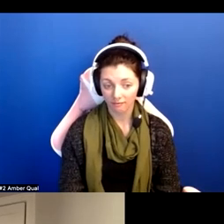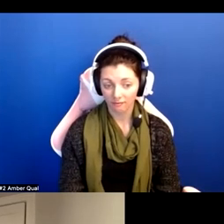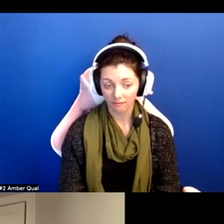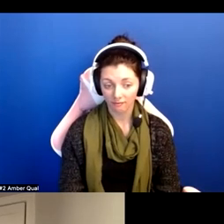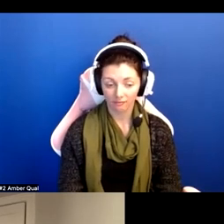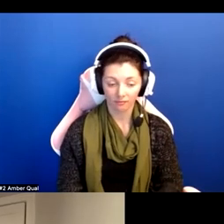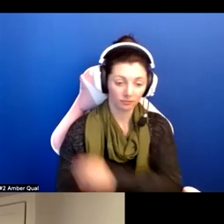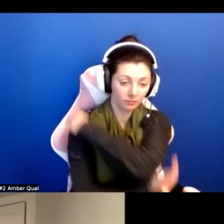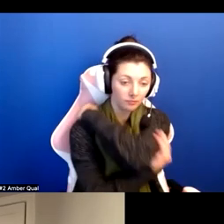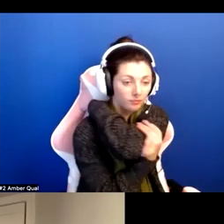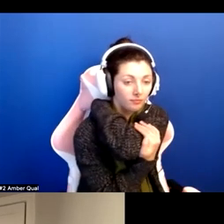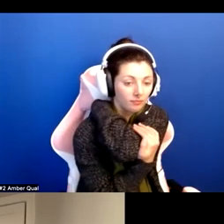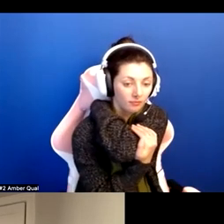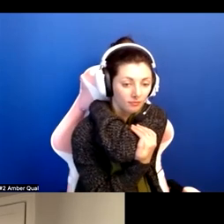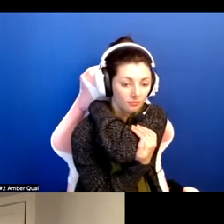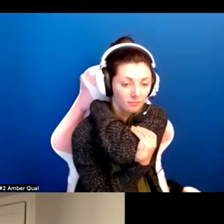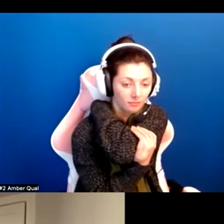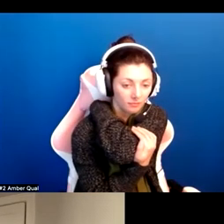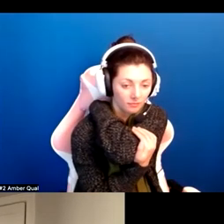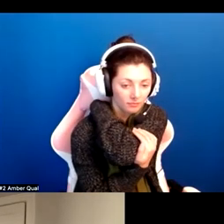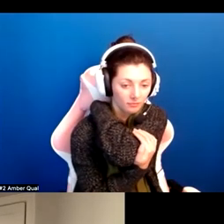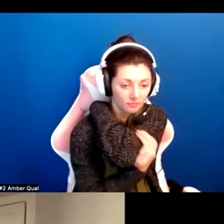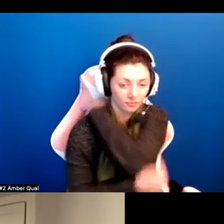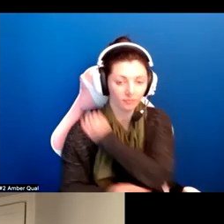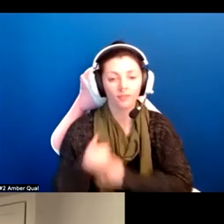I'll just wait a moment, and then if we're done, we're done.